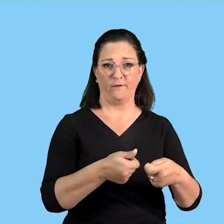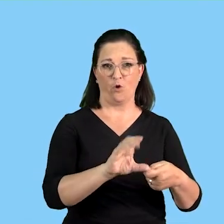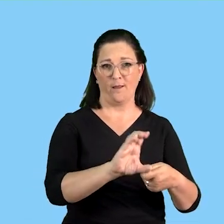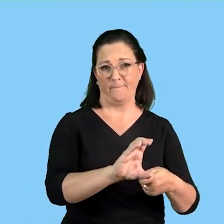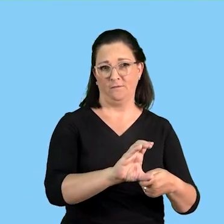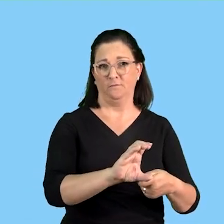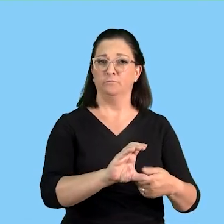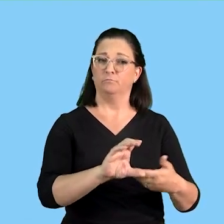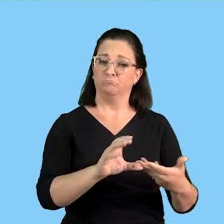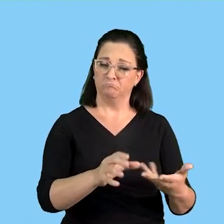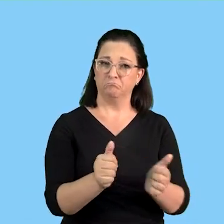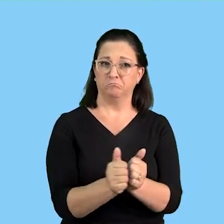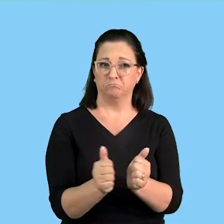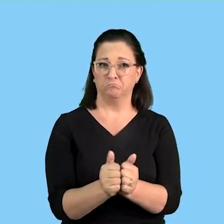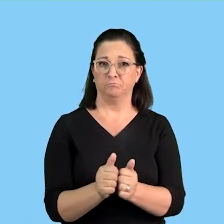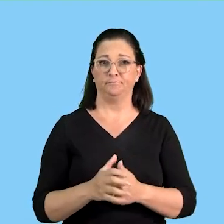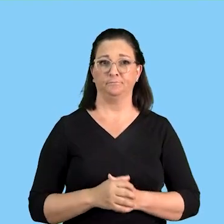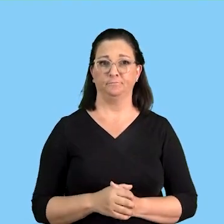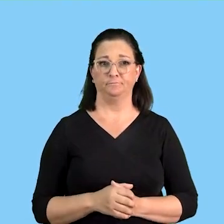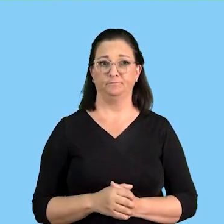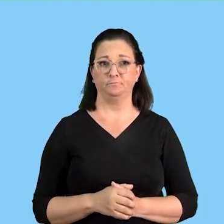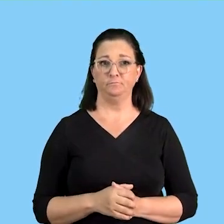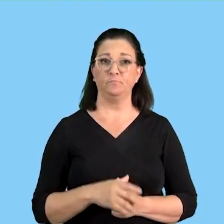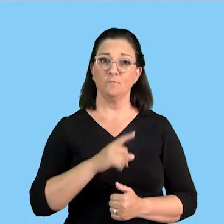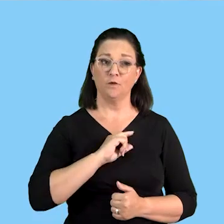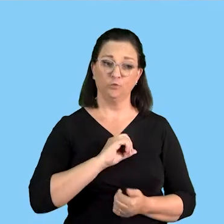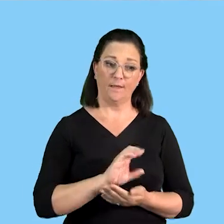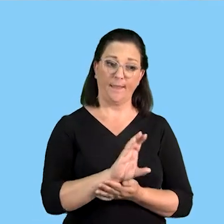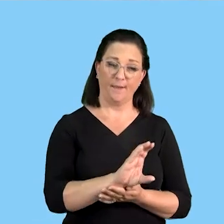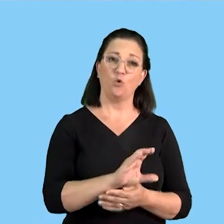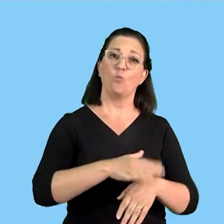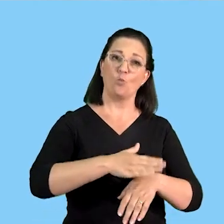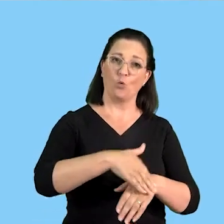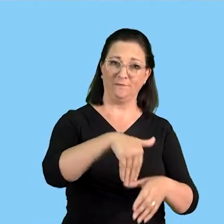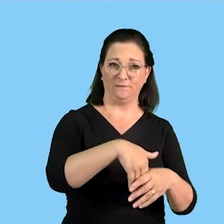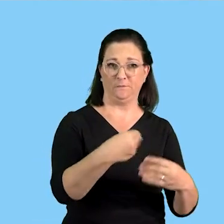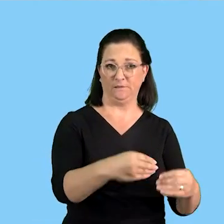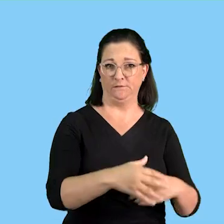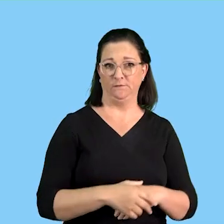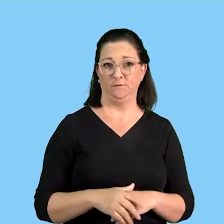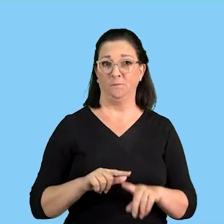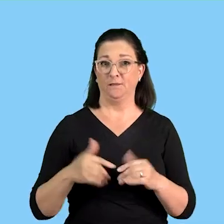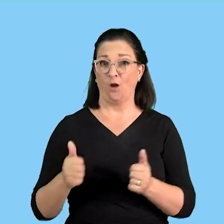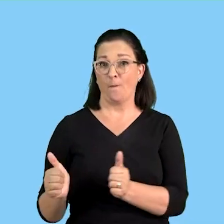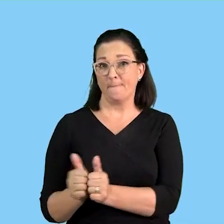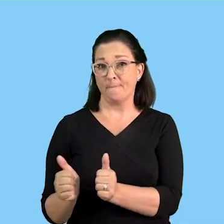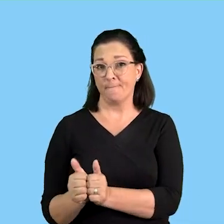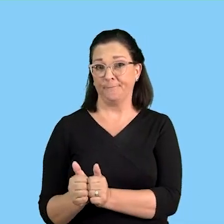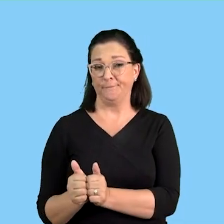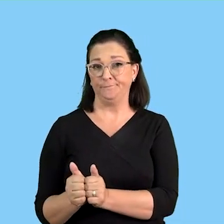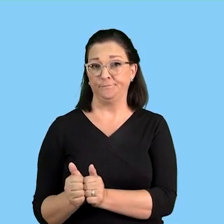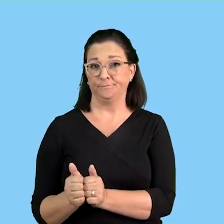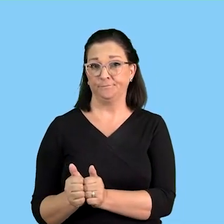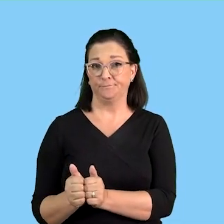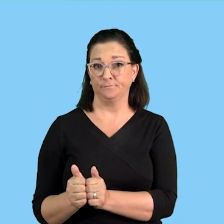the capital of a partnership allows for more capital to be in the business. But the failure is that